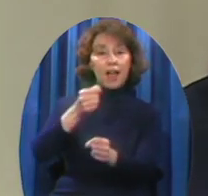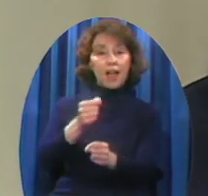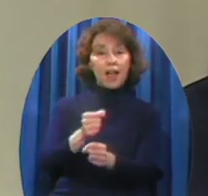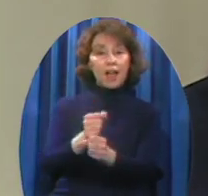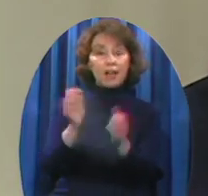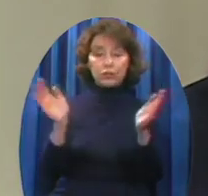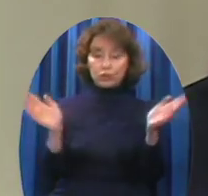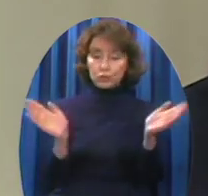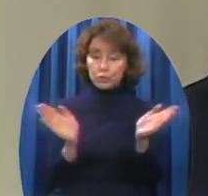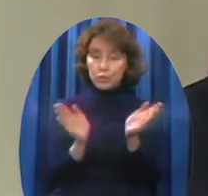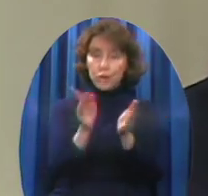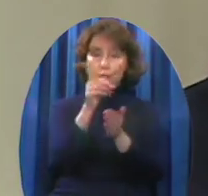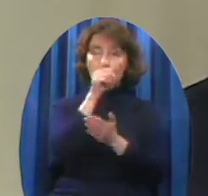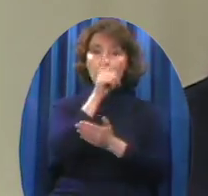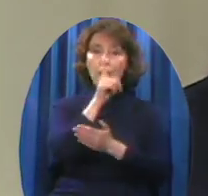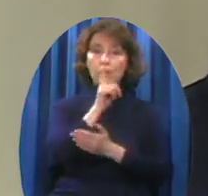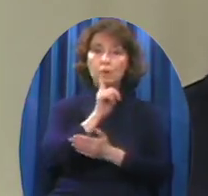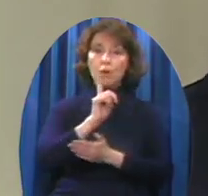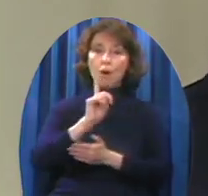small lonely